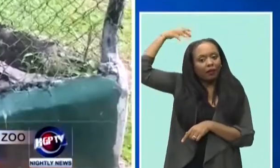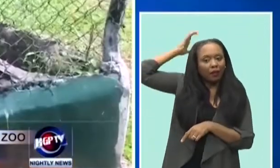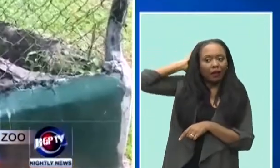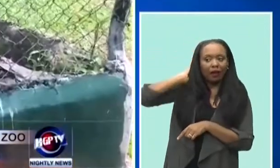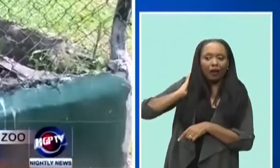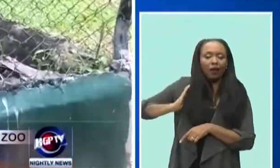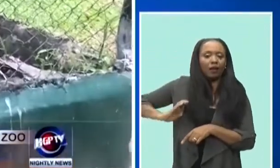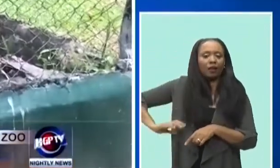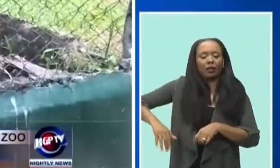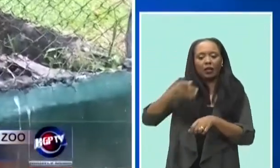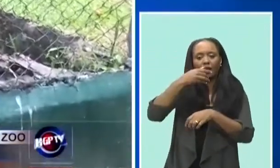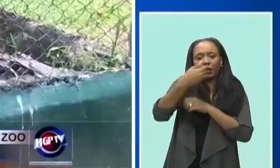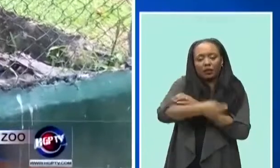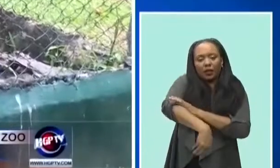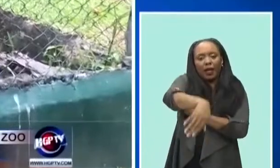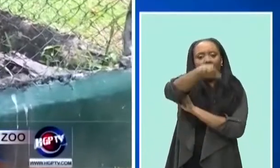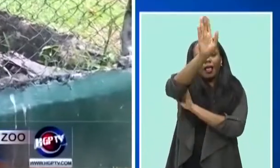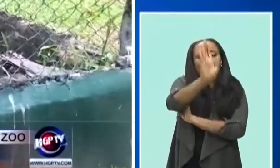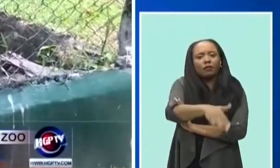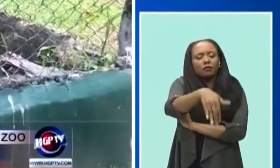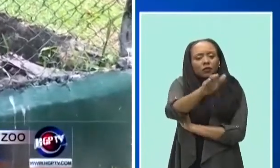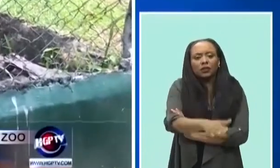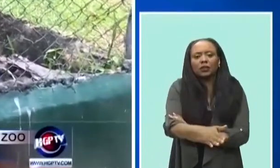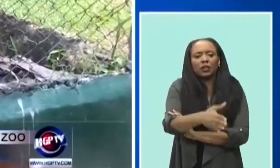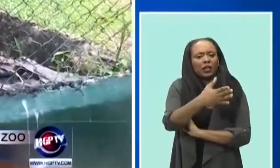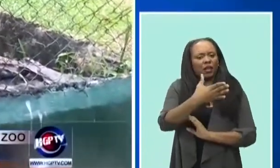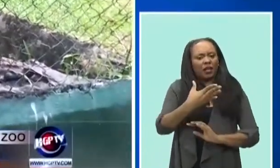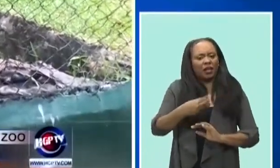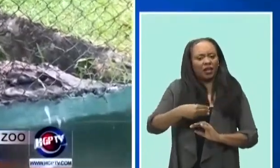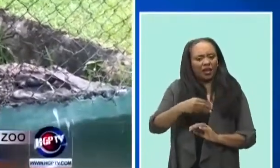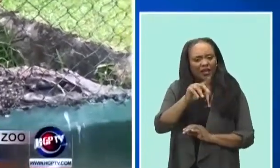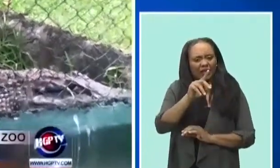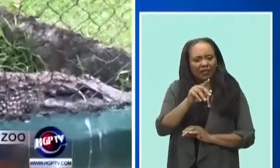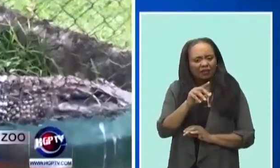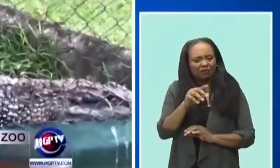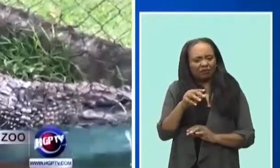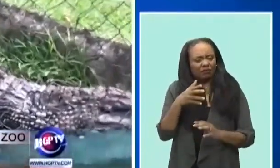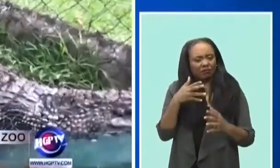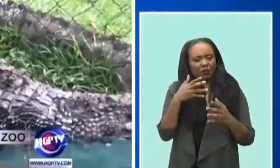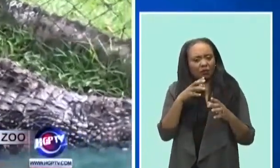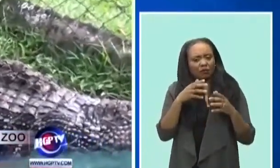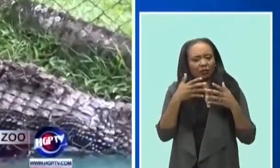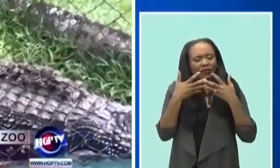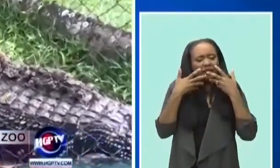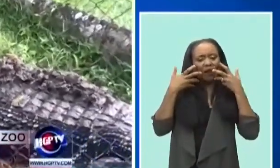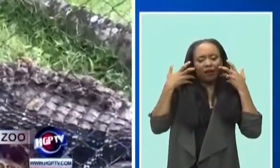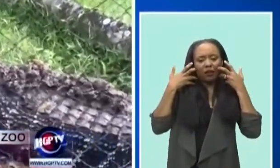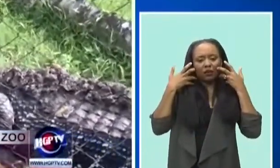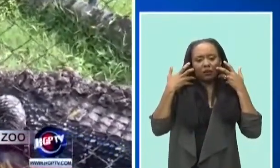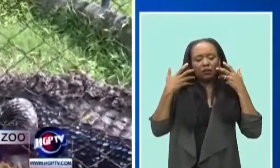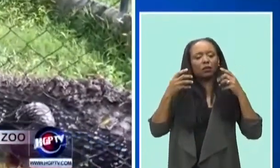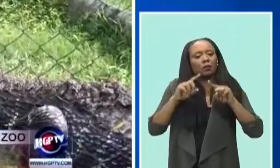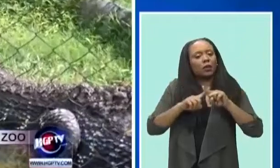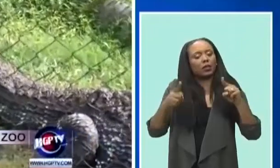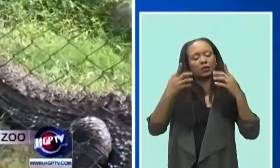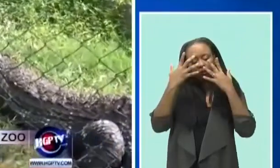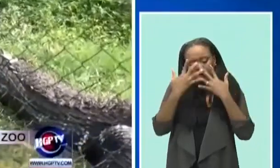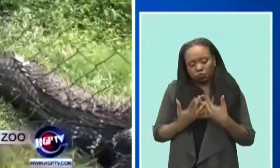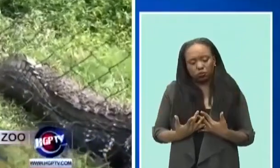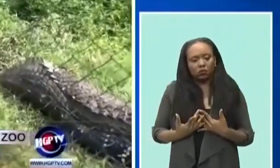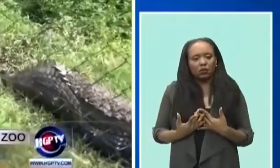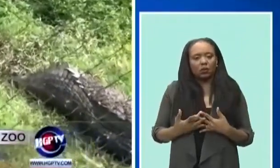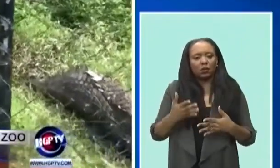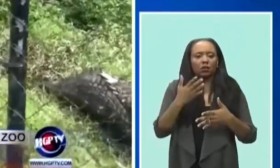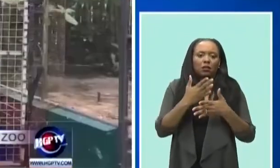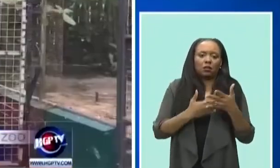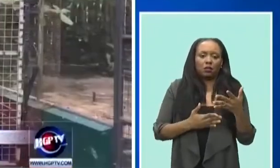peacocks. It was once a main tourist attraction for visitors. Sadly, the plethora of animals that were once located in the